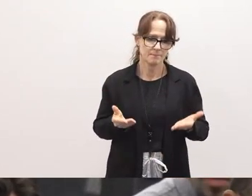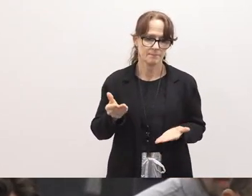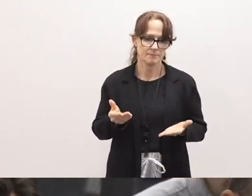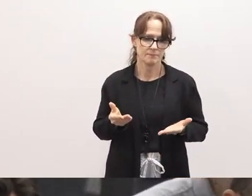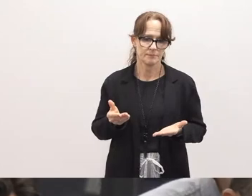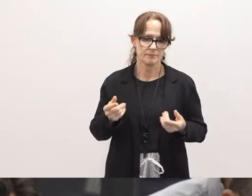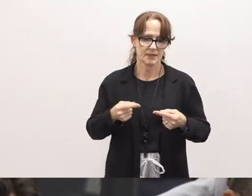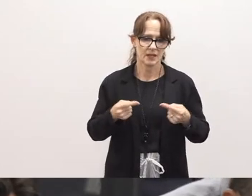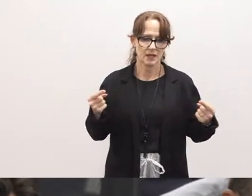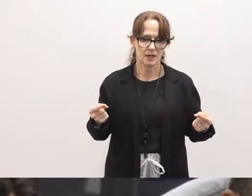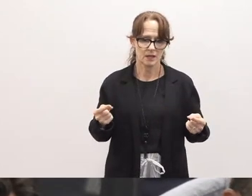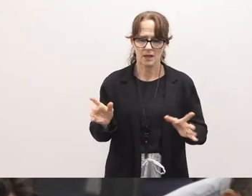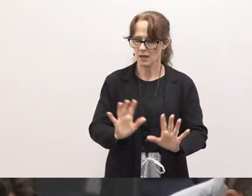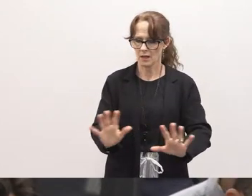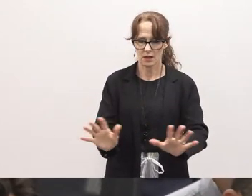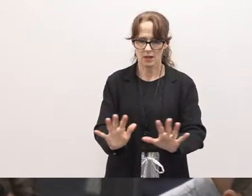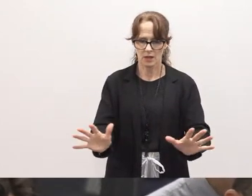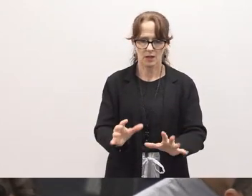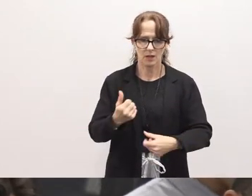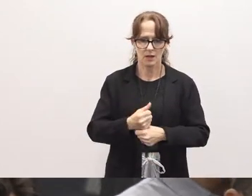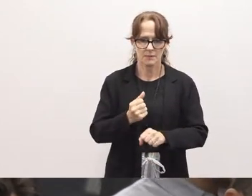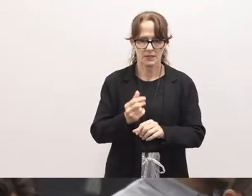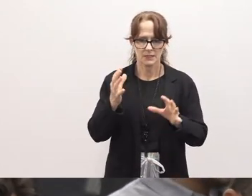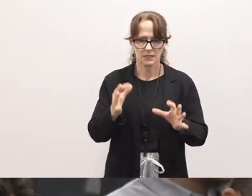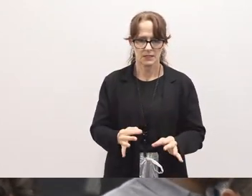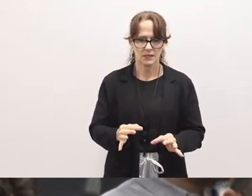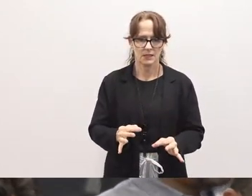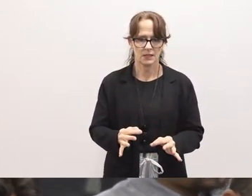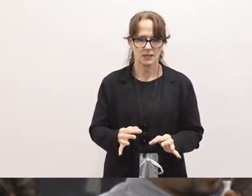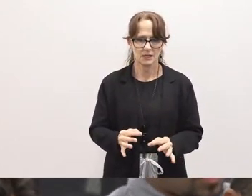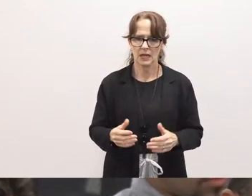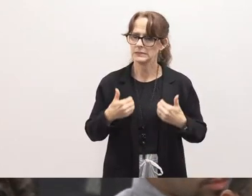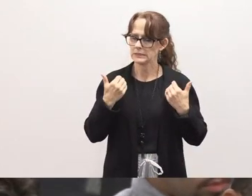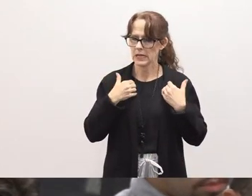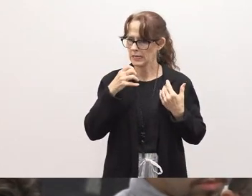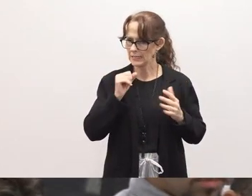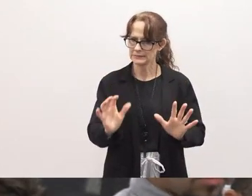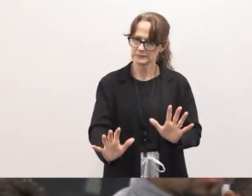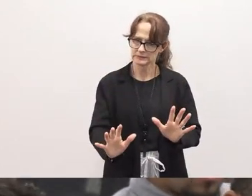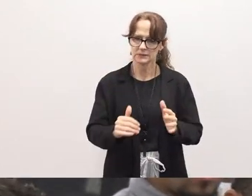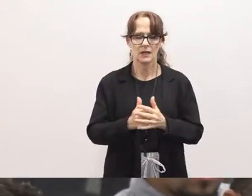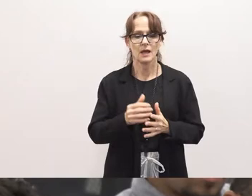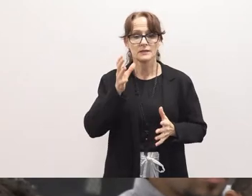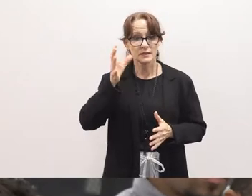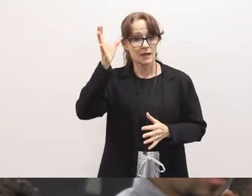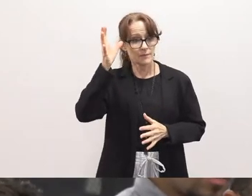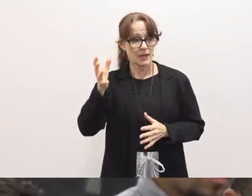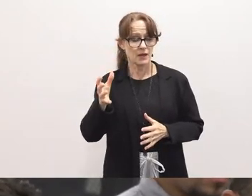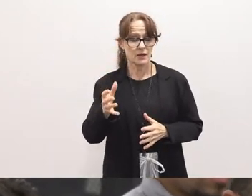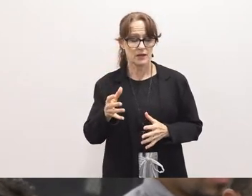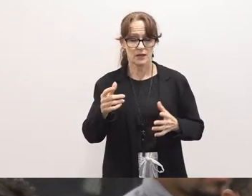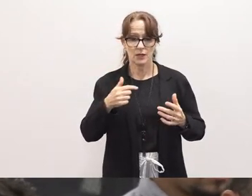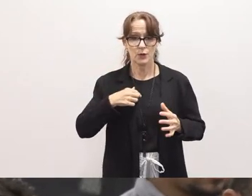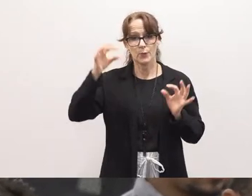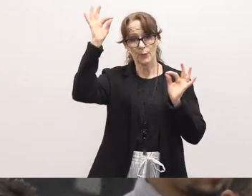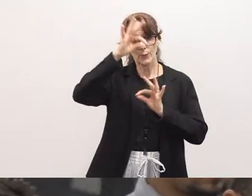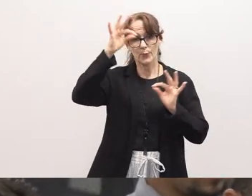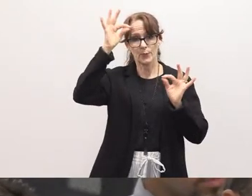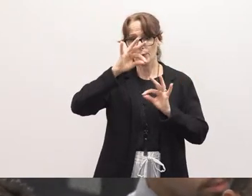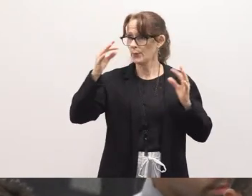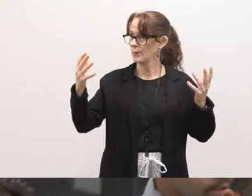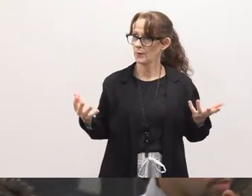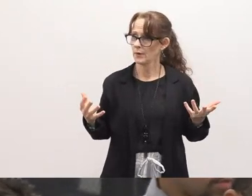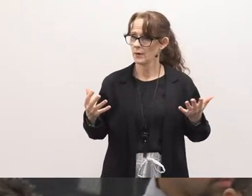they might do the opposite and discourage the child from making the decision at such a young age. And as a parent, you would be left completely in the dark as to